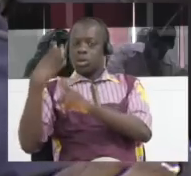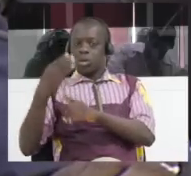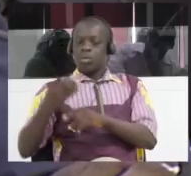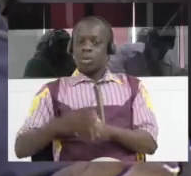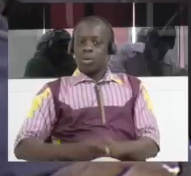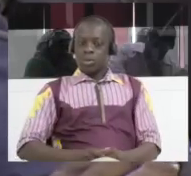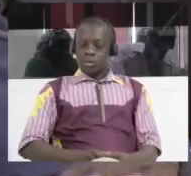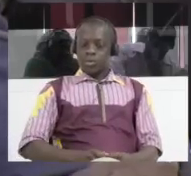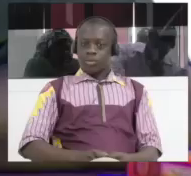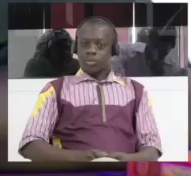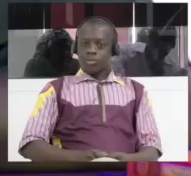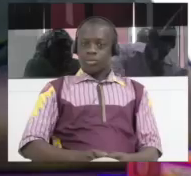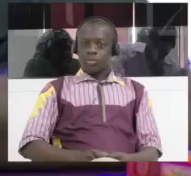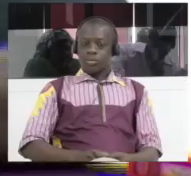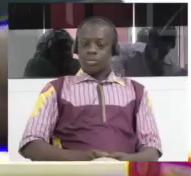end of the bridge?